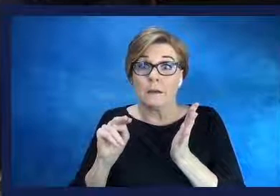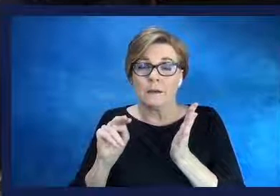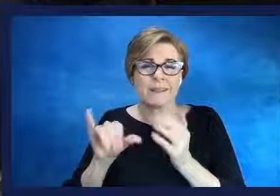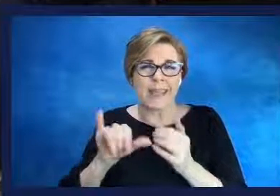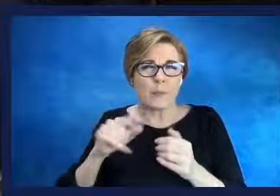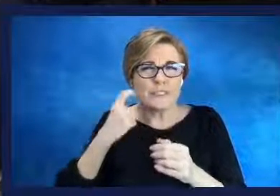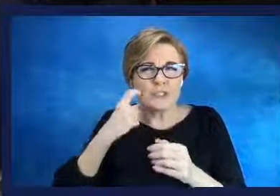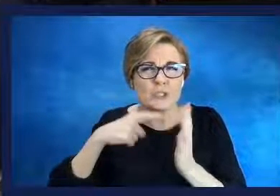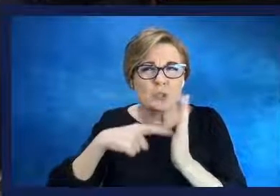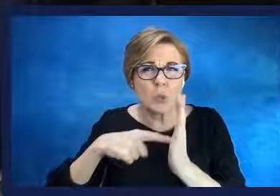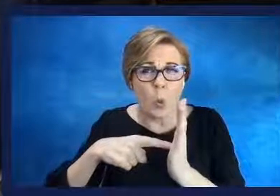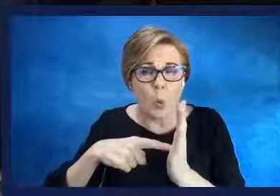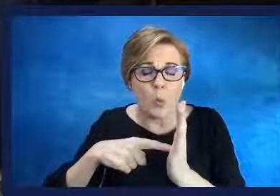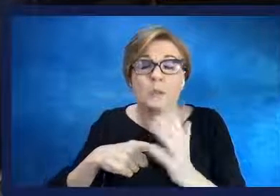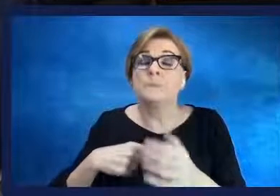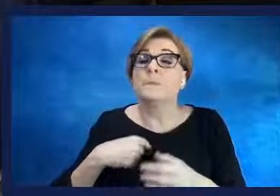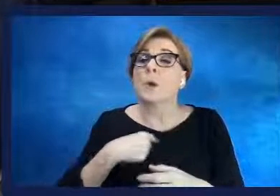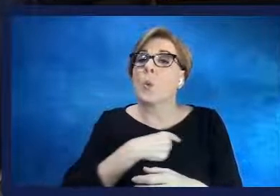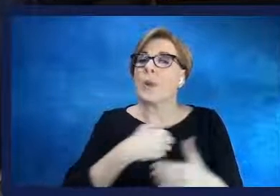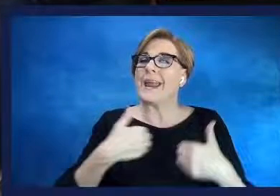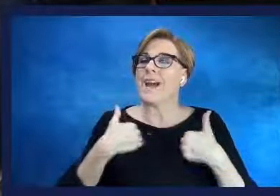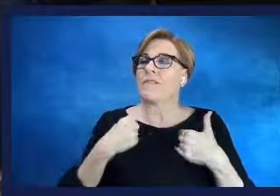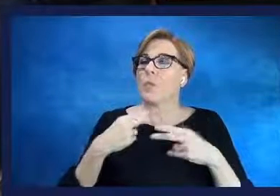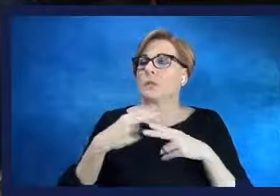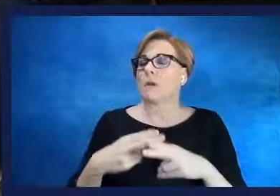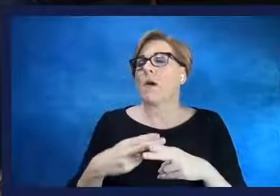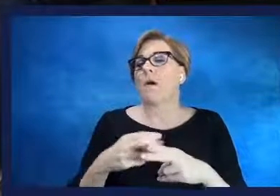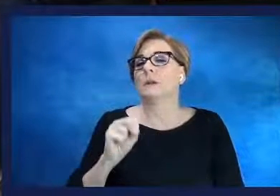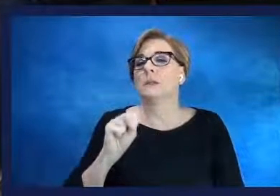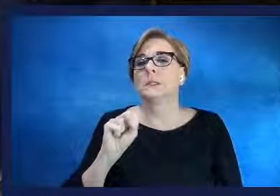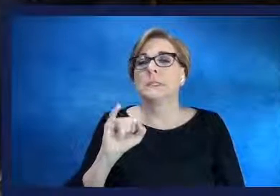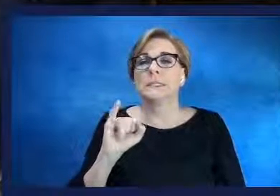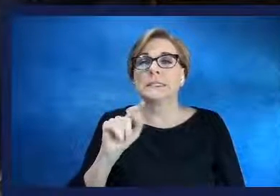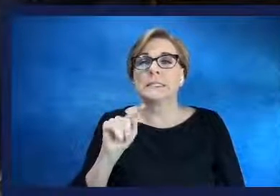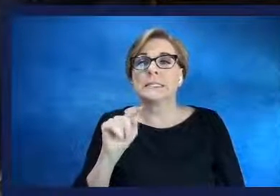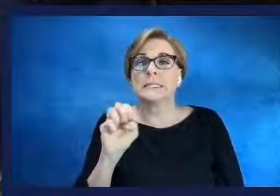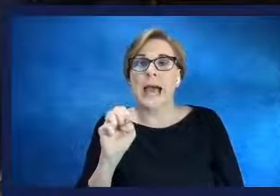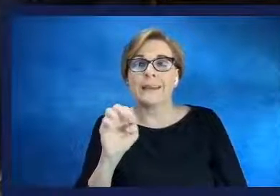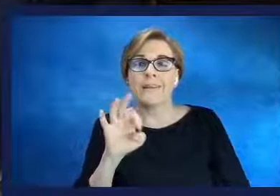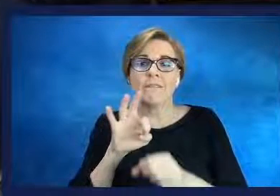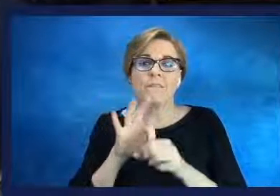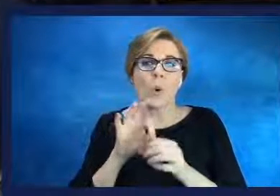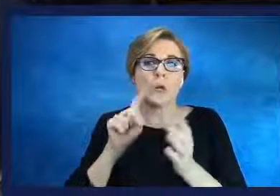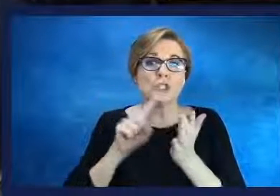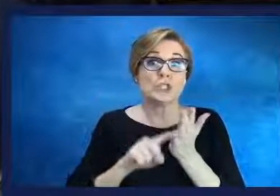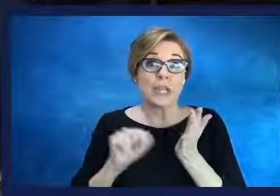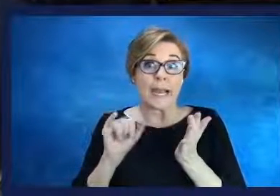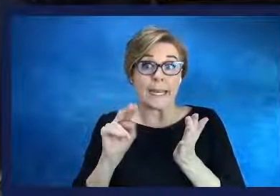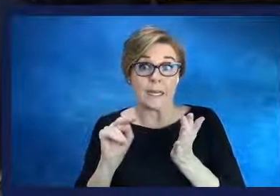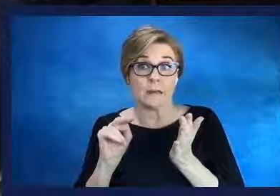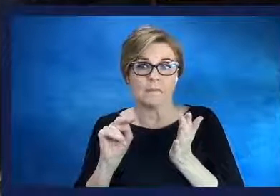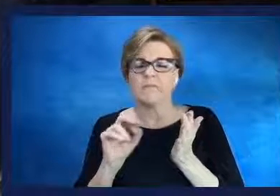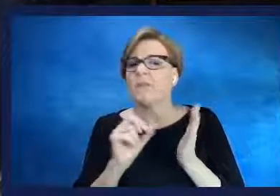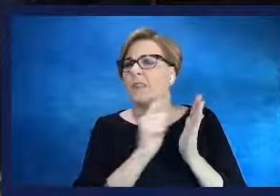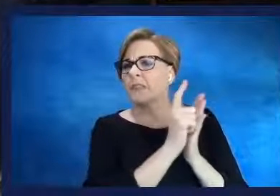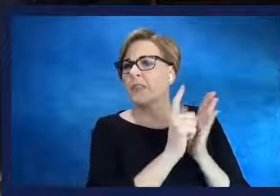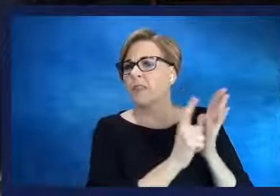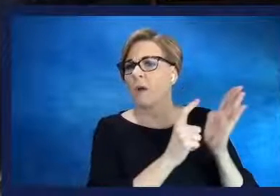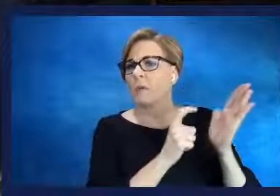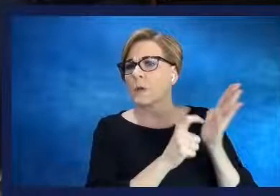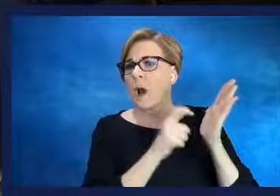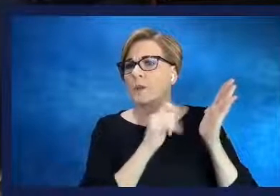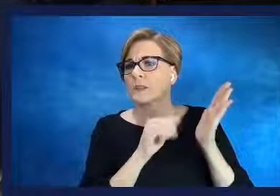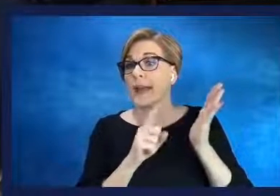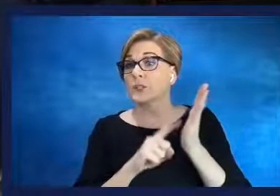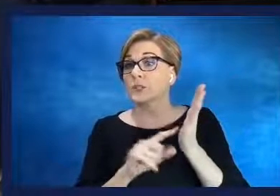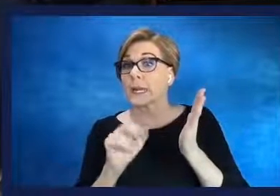our site book check-in stations. They're an e-poll book as defined in statute, but there's an option for that voter to select